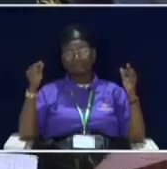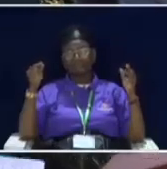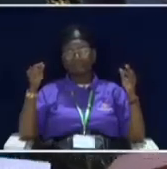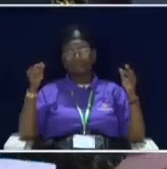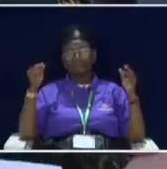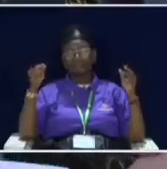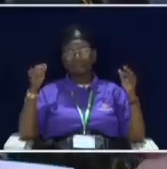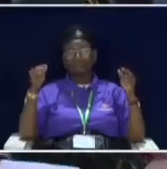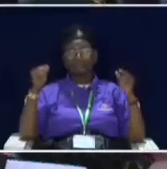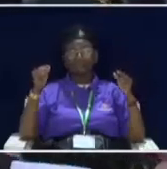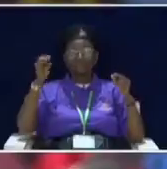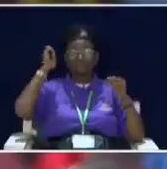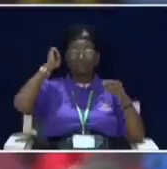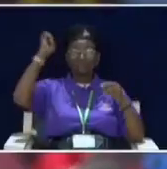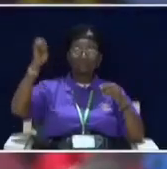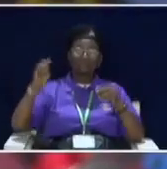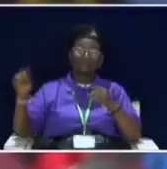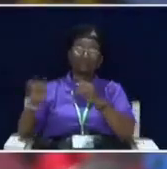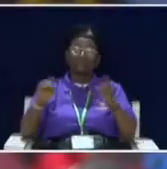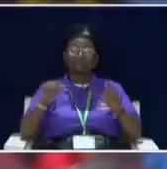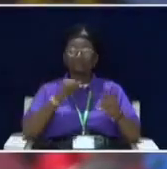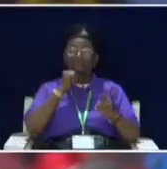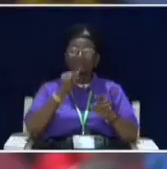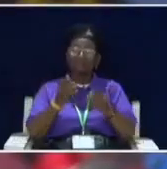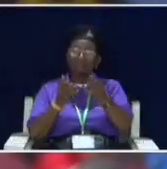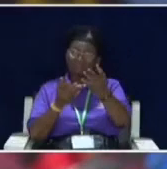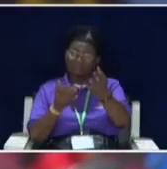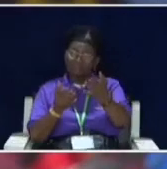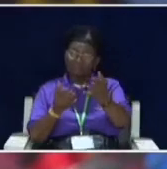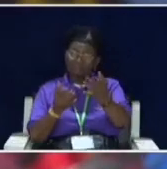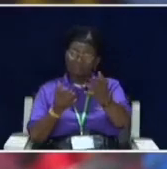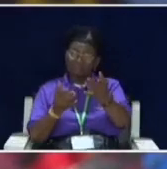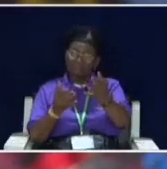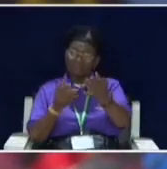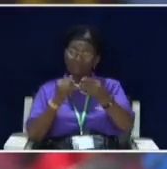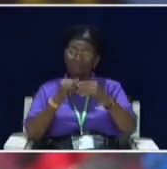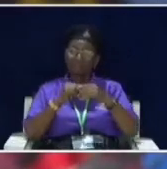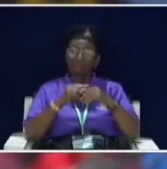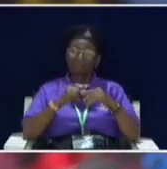He didn't wait. He was just going. Oh, na koja ko ti e duro ko weyin wo.